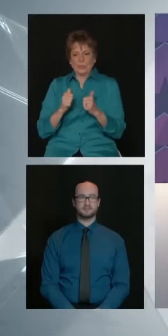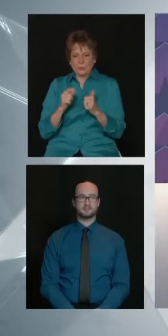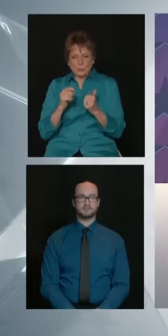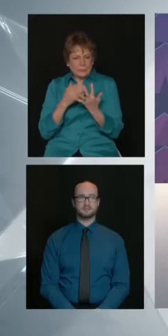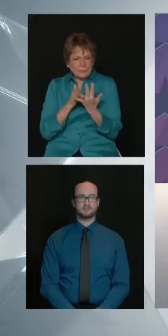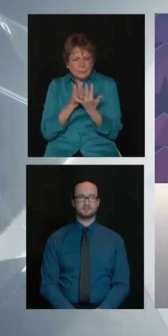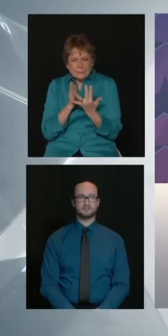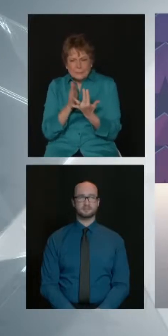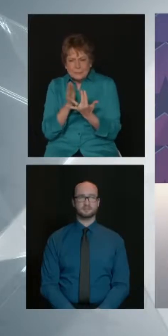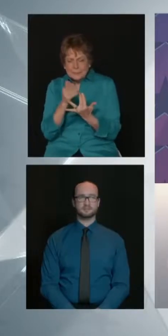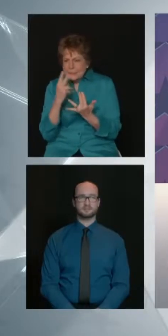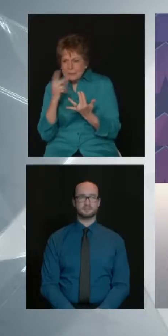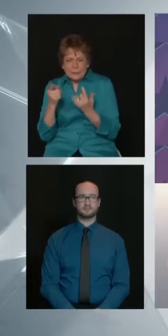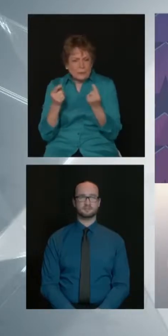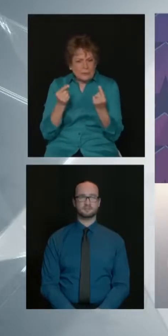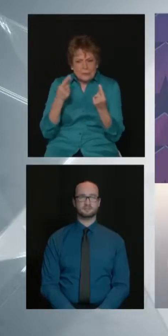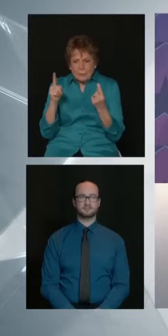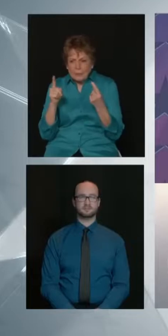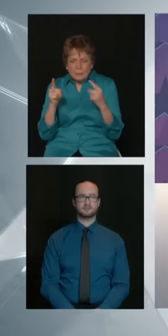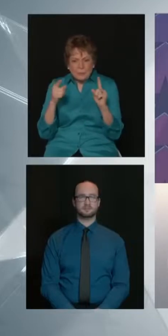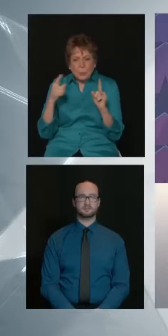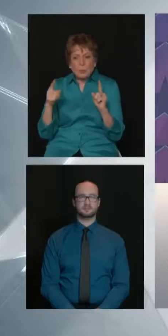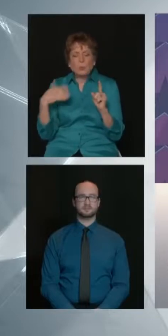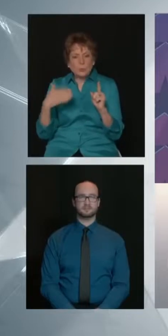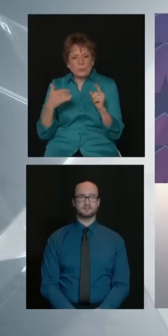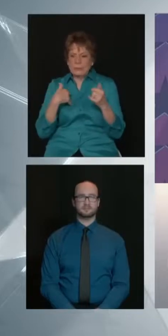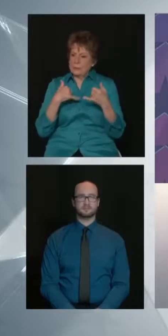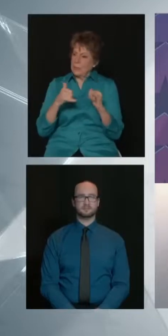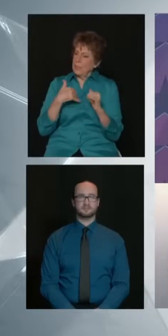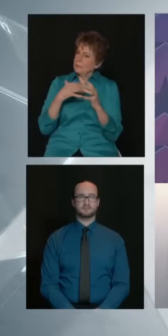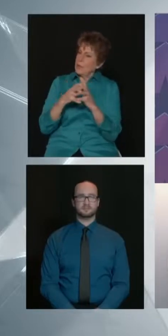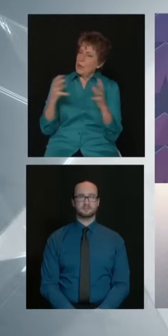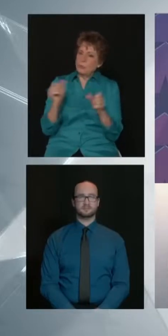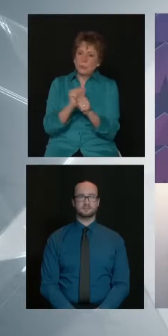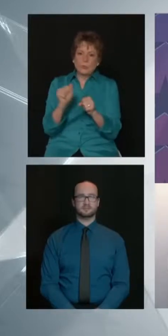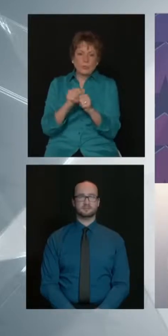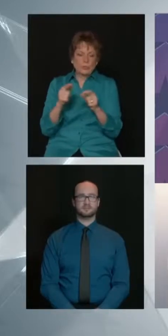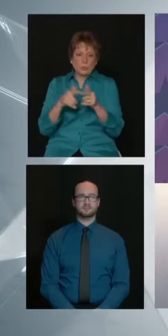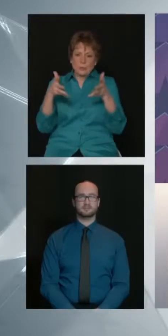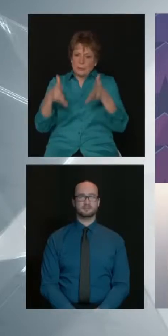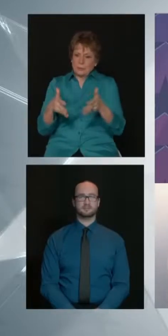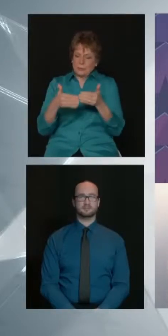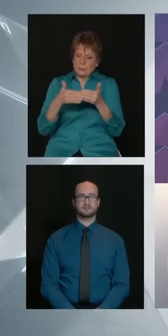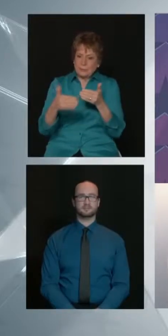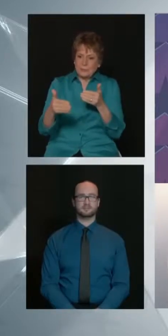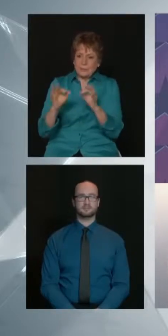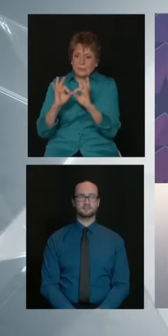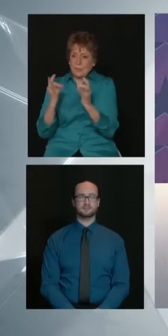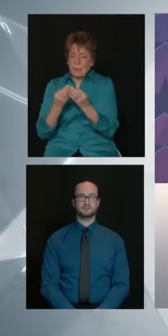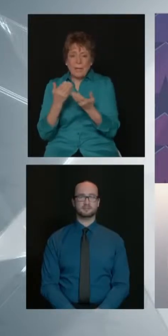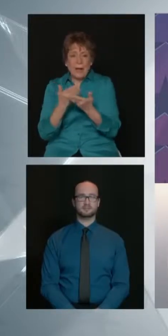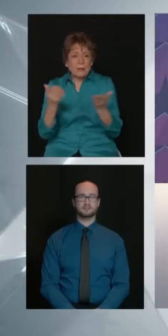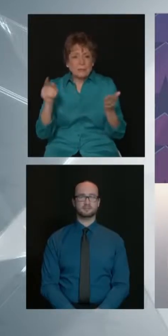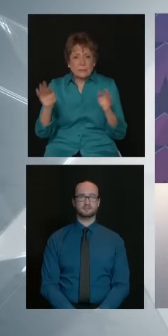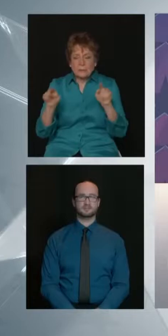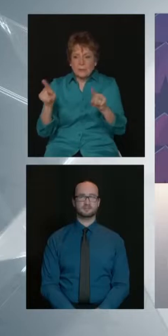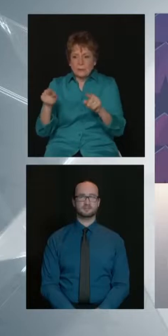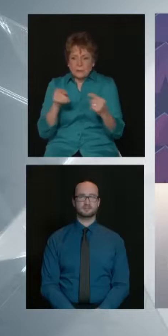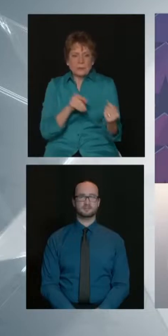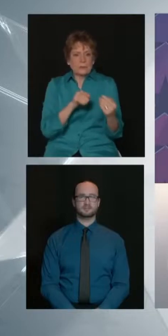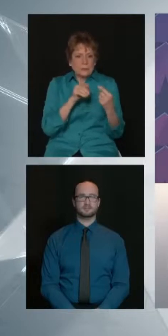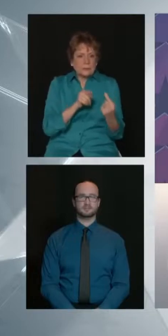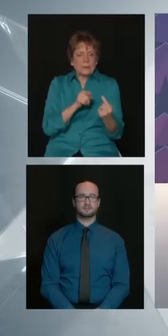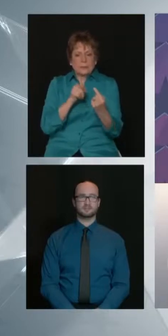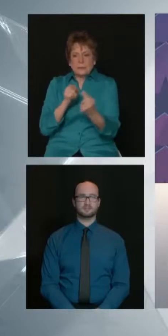do. Families are struggling and often can't afford gas or prescription medication. So I worked with Republicans